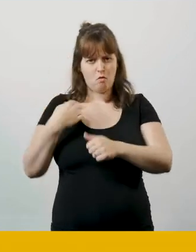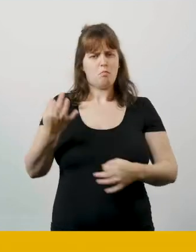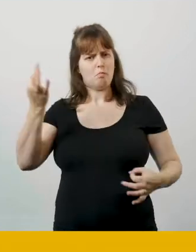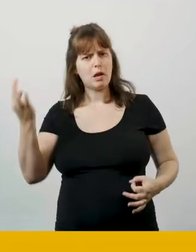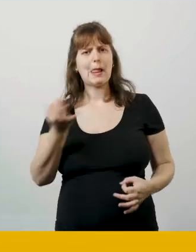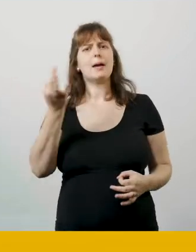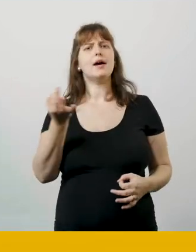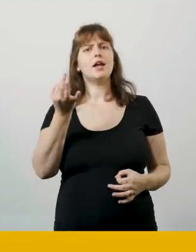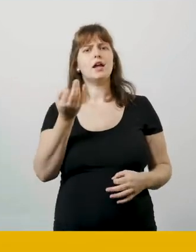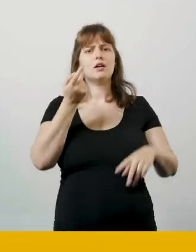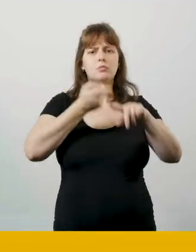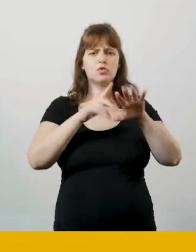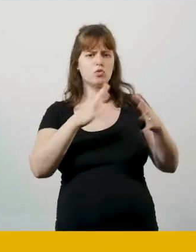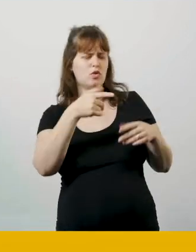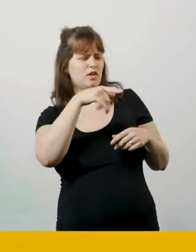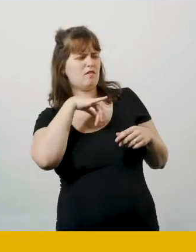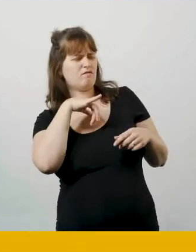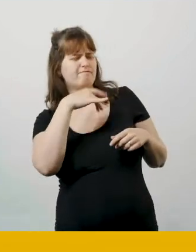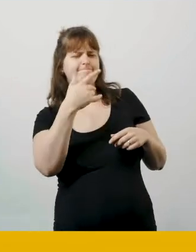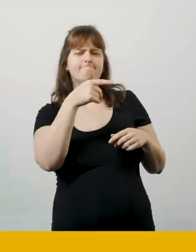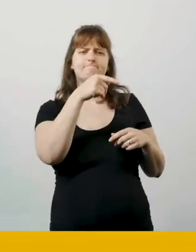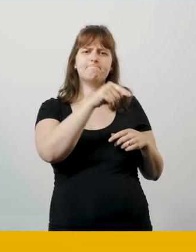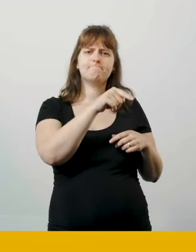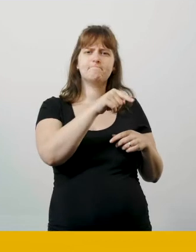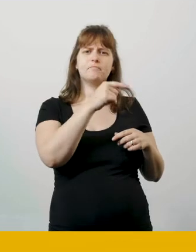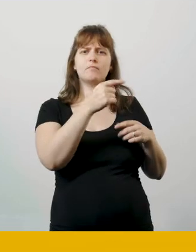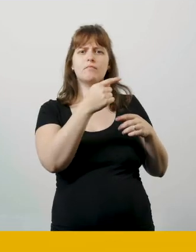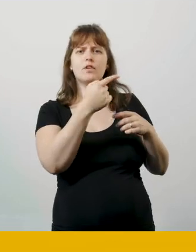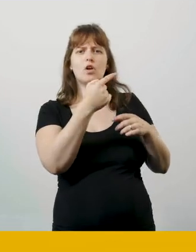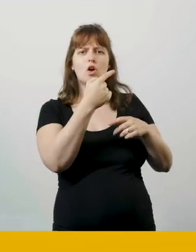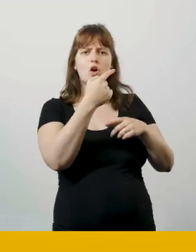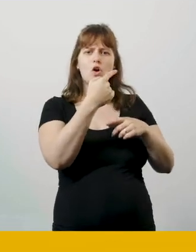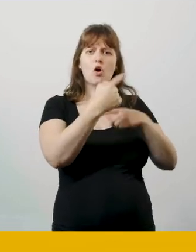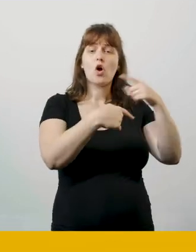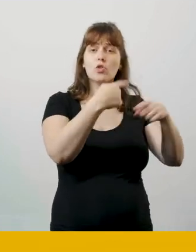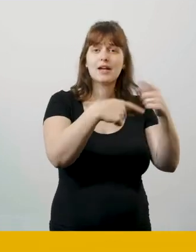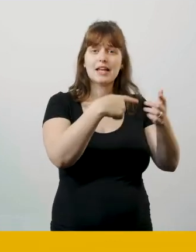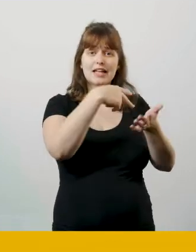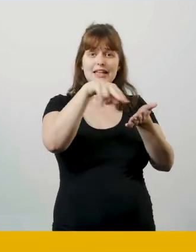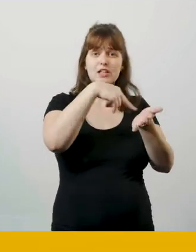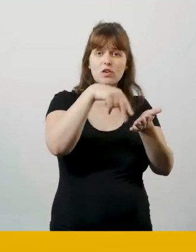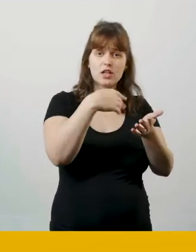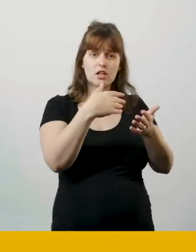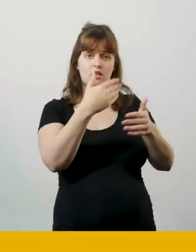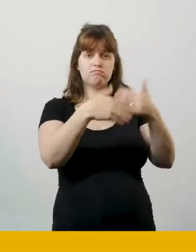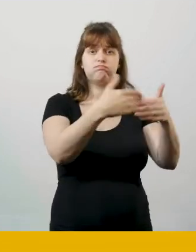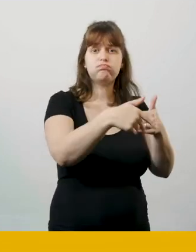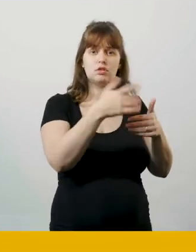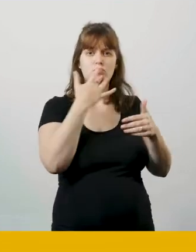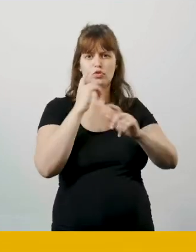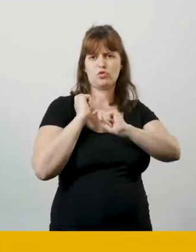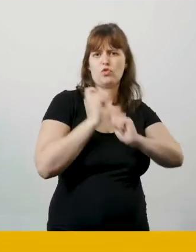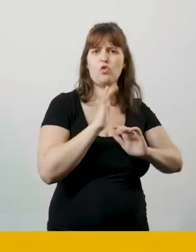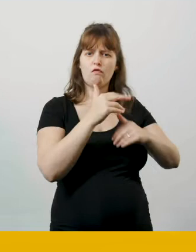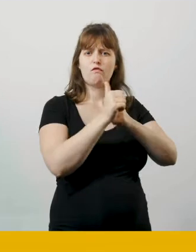to go along with or spearhead the technology development. It doesn't matter if you're working in